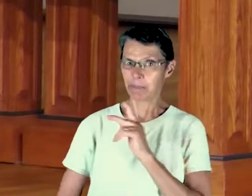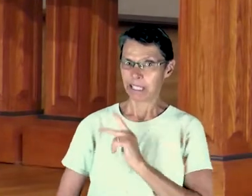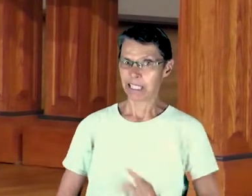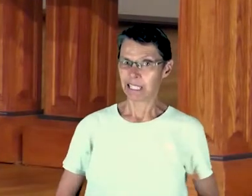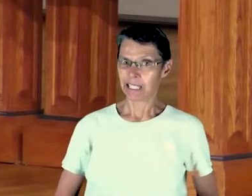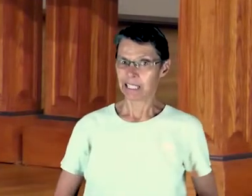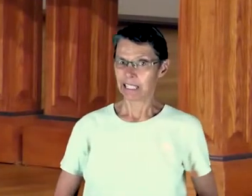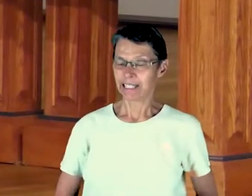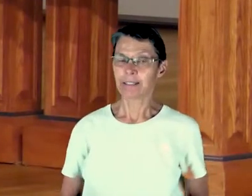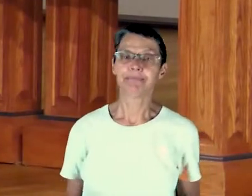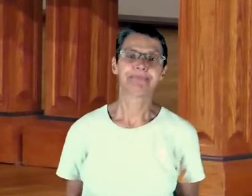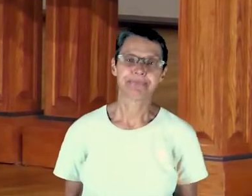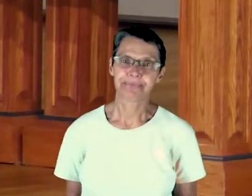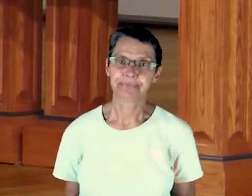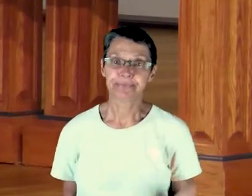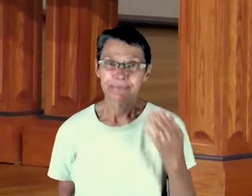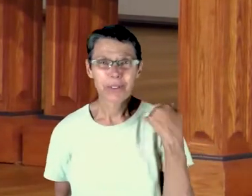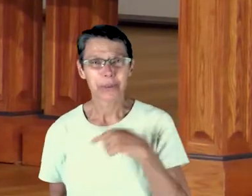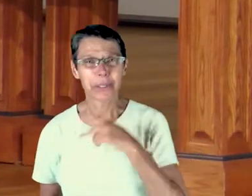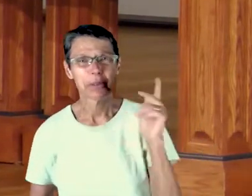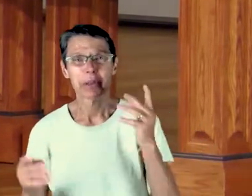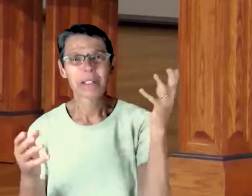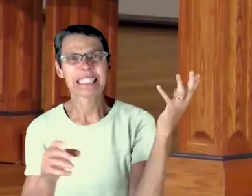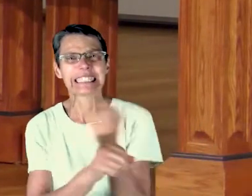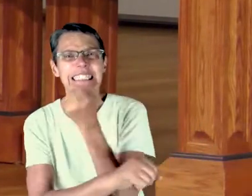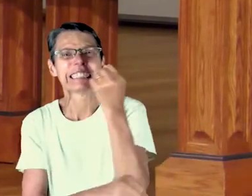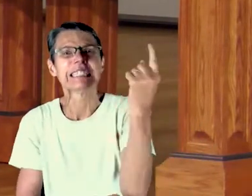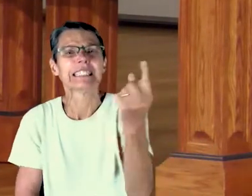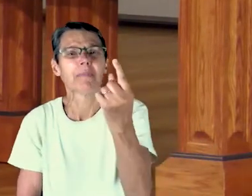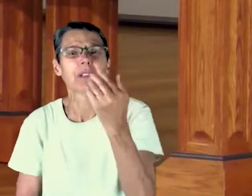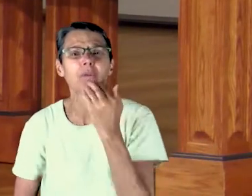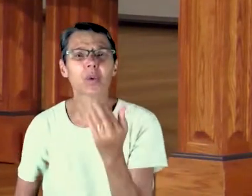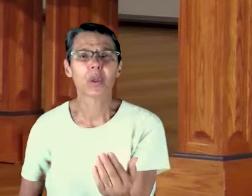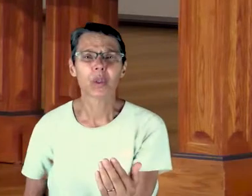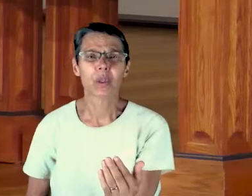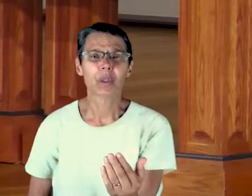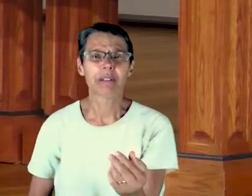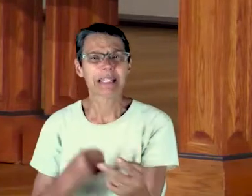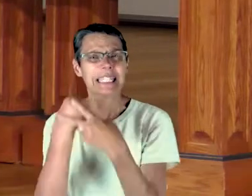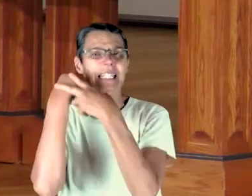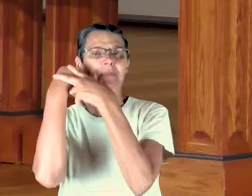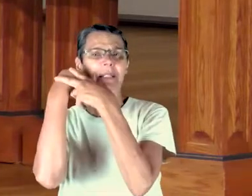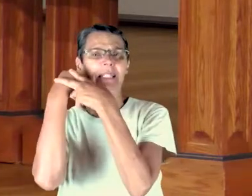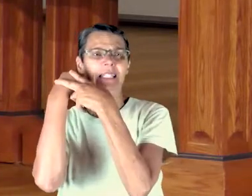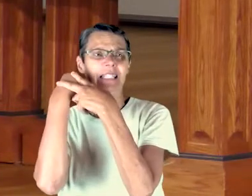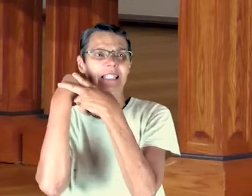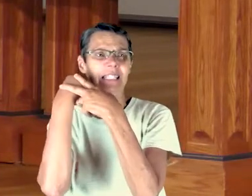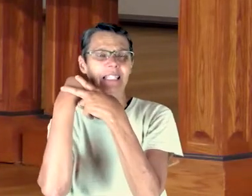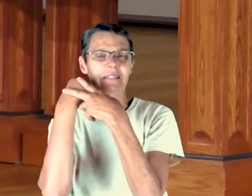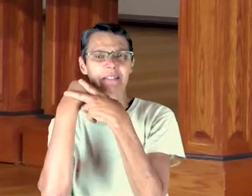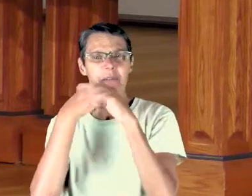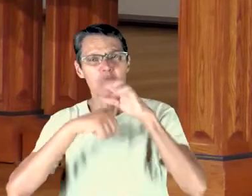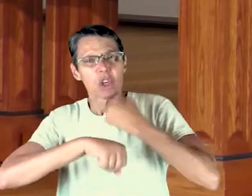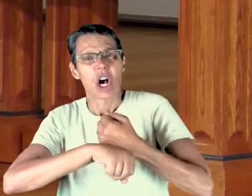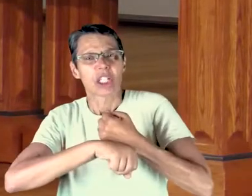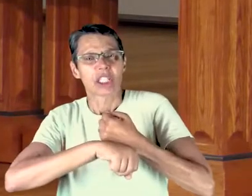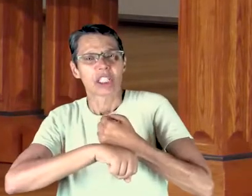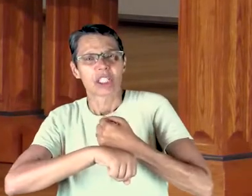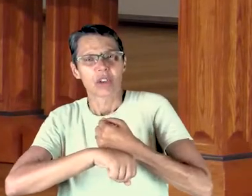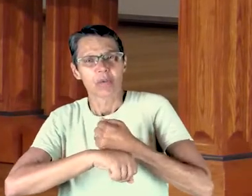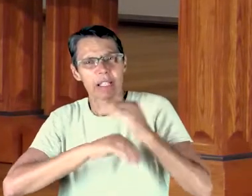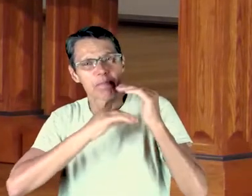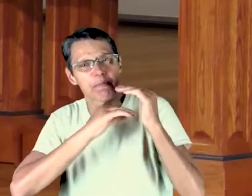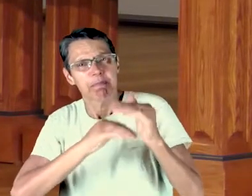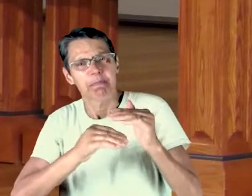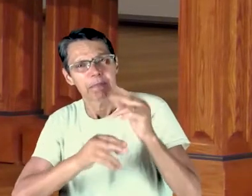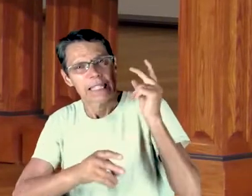we want to capture something that is good. We want to put it in a box. We want to lock it up so we can define it